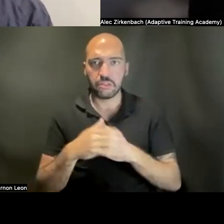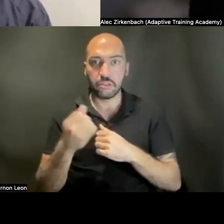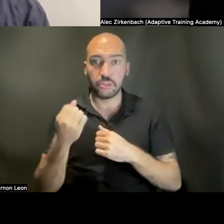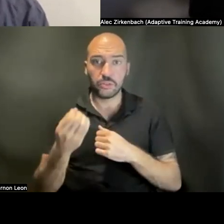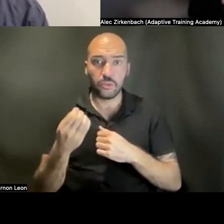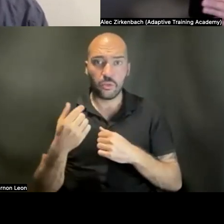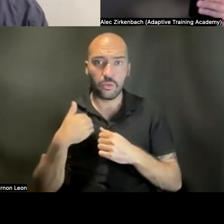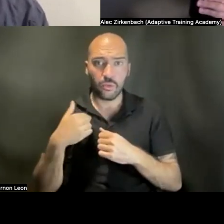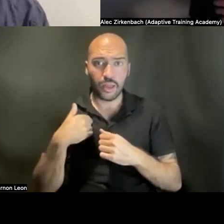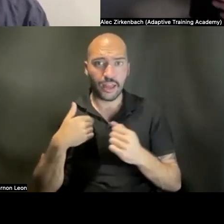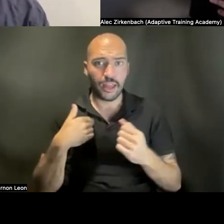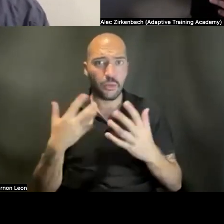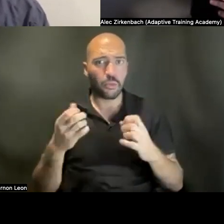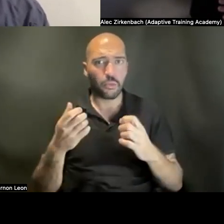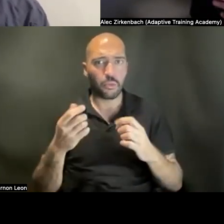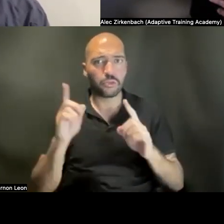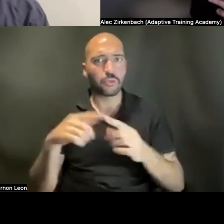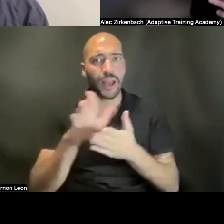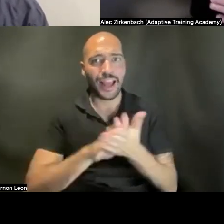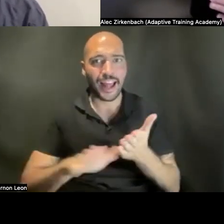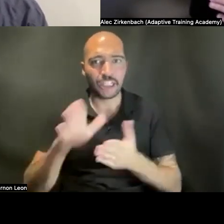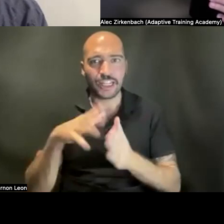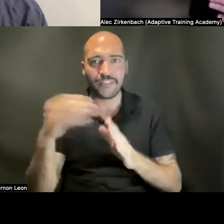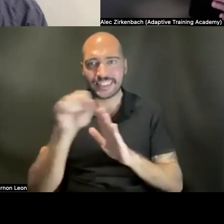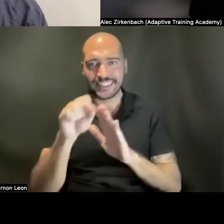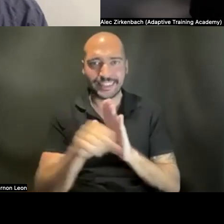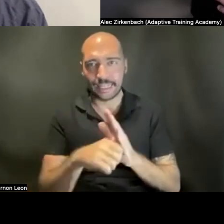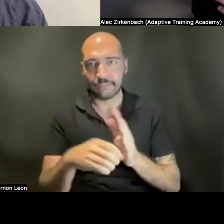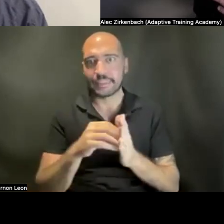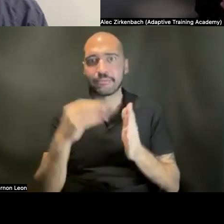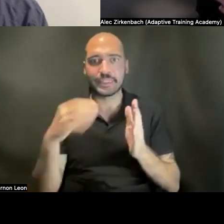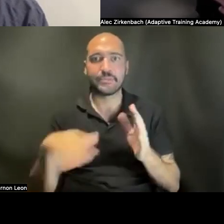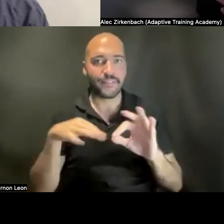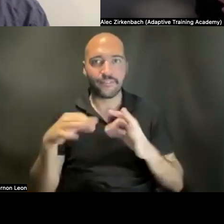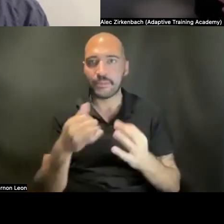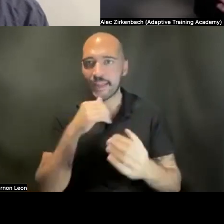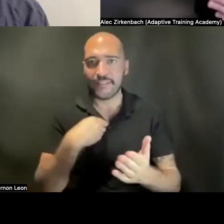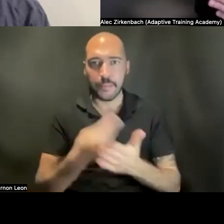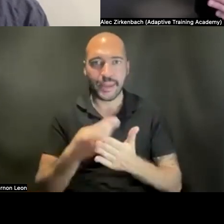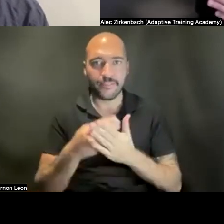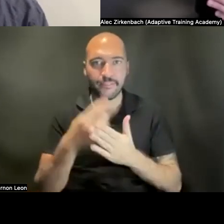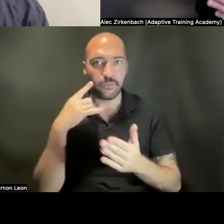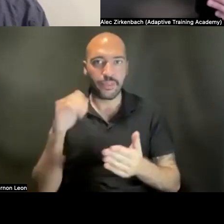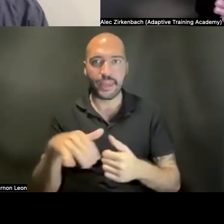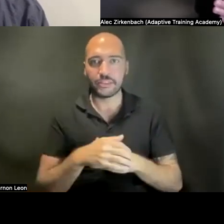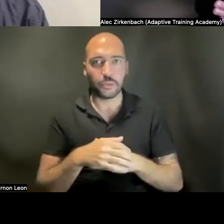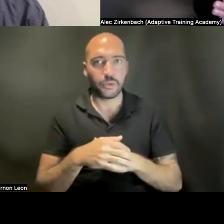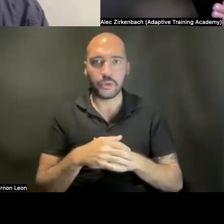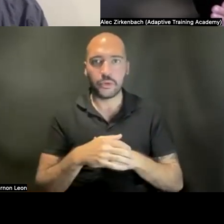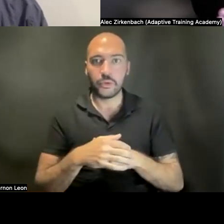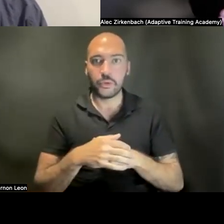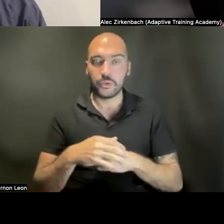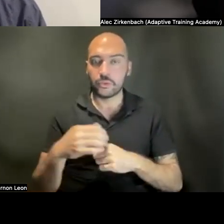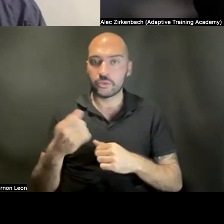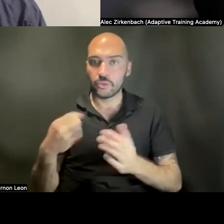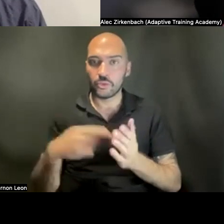So I wanted to go to a college out of state and very expensive. My family didn't have the funds for that. And so it was